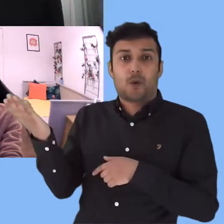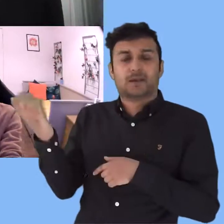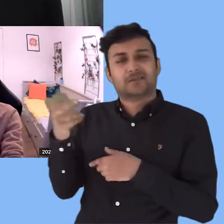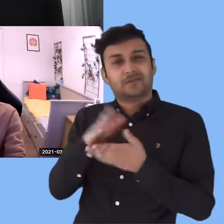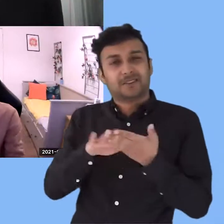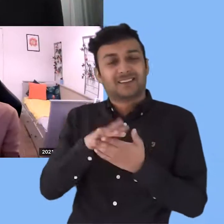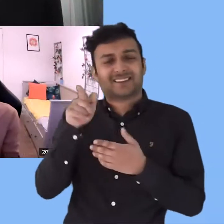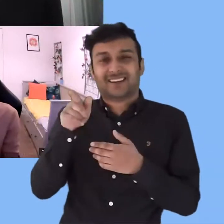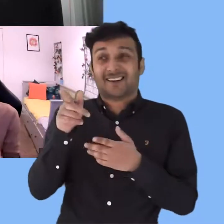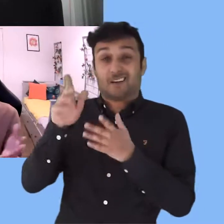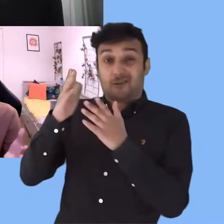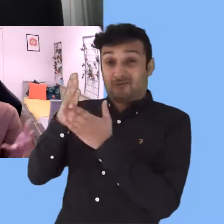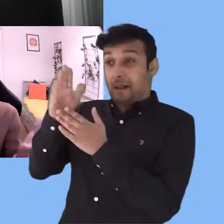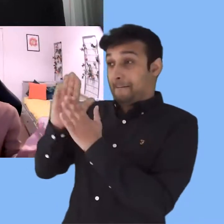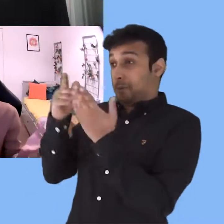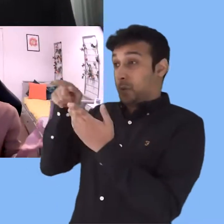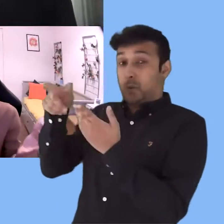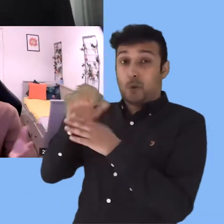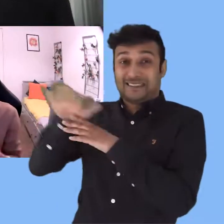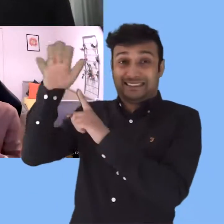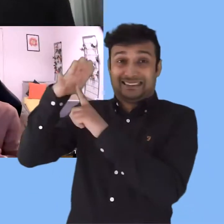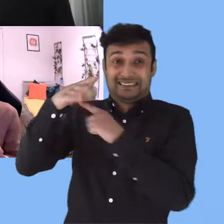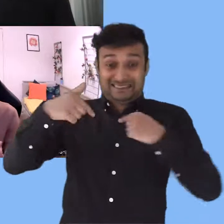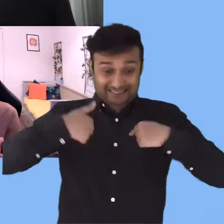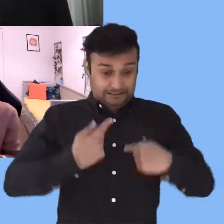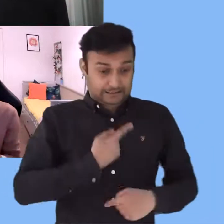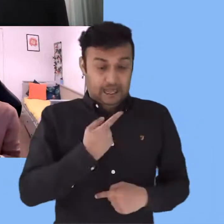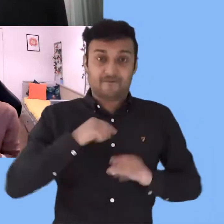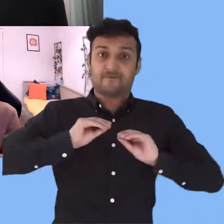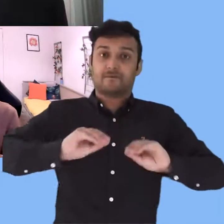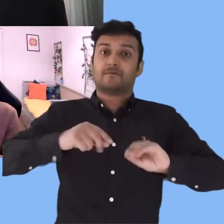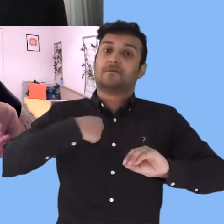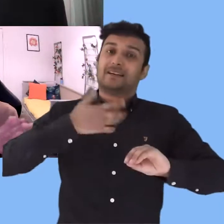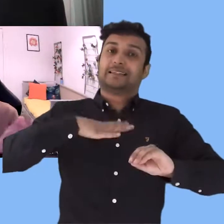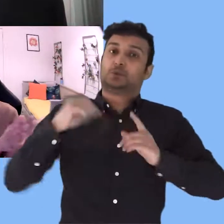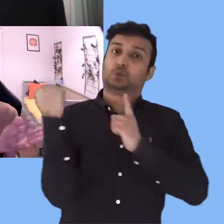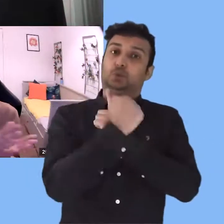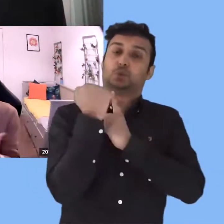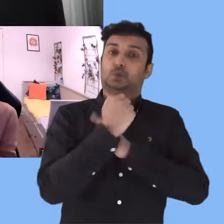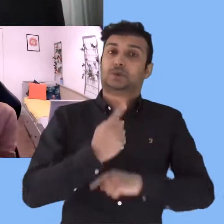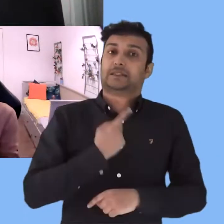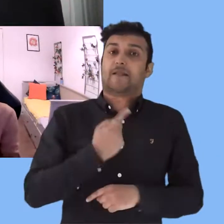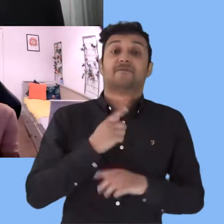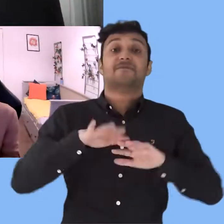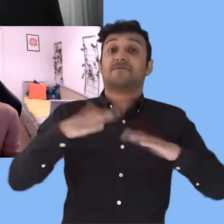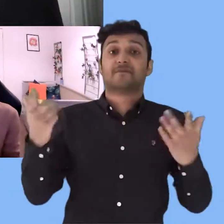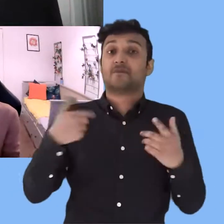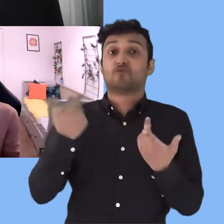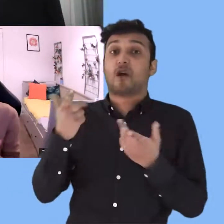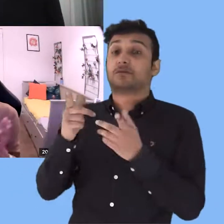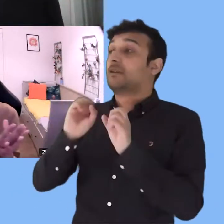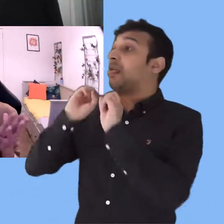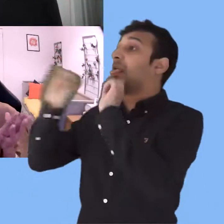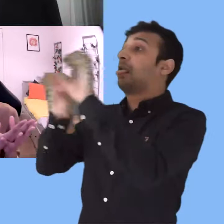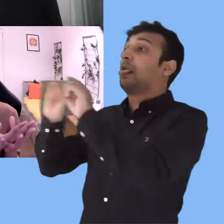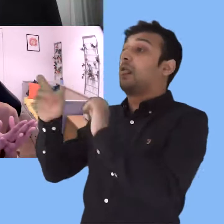with resources. Otherwise, it just becomes tokenistic at the end of the day. And we can also apply it to festivals when